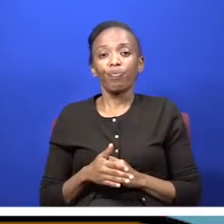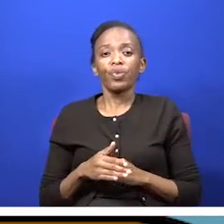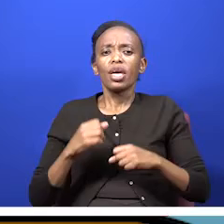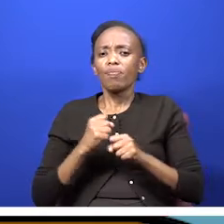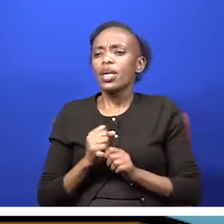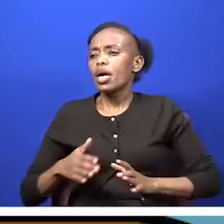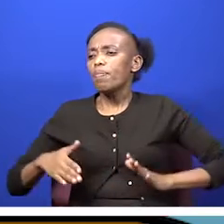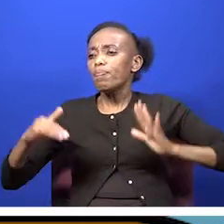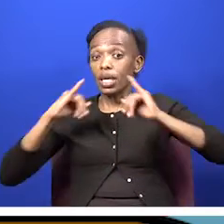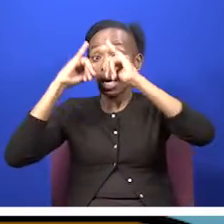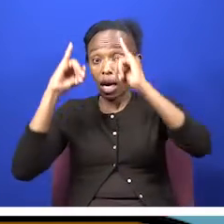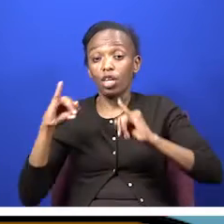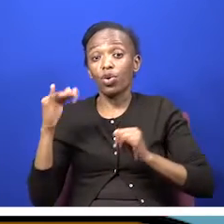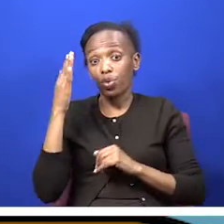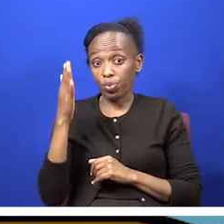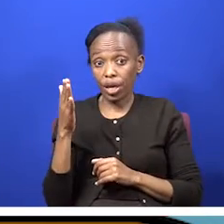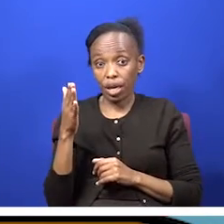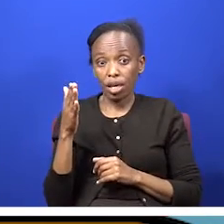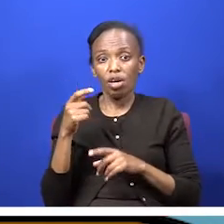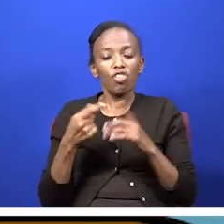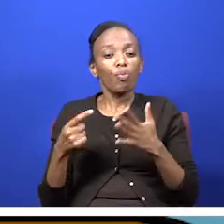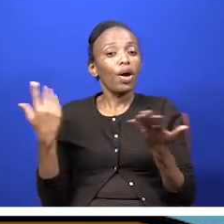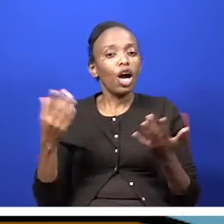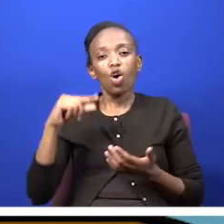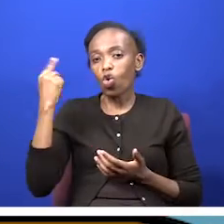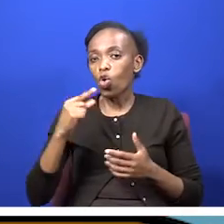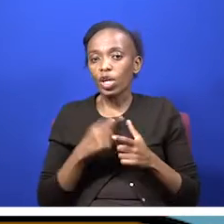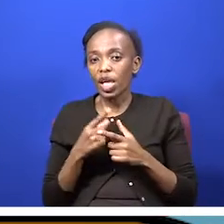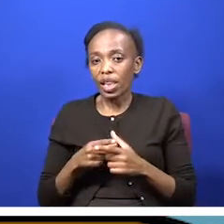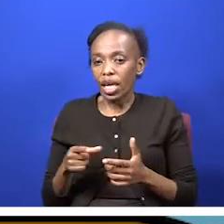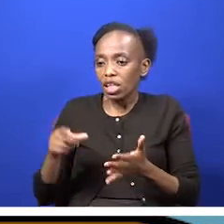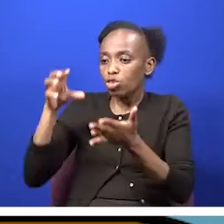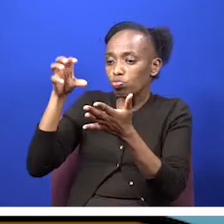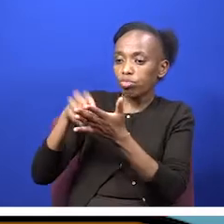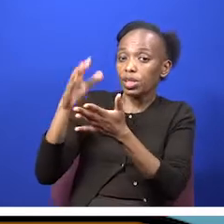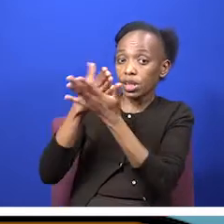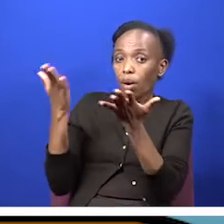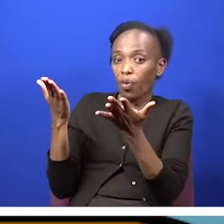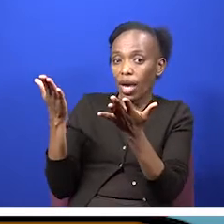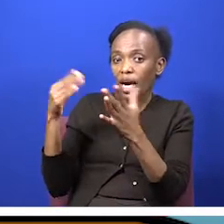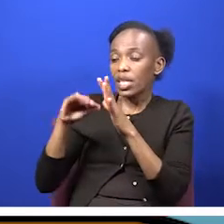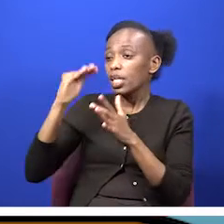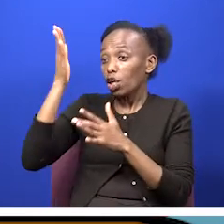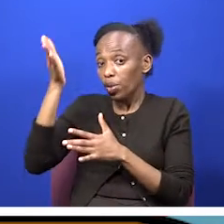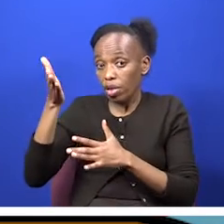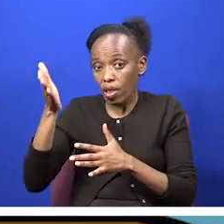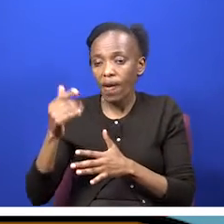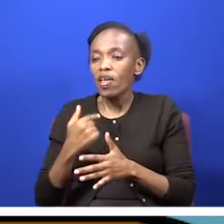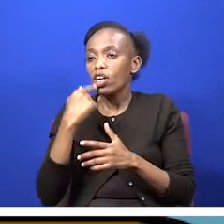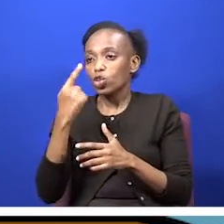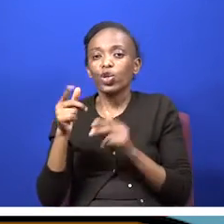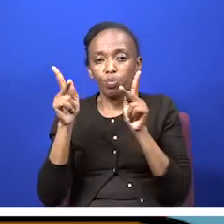idol. He made a big idol out of gold, and then he put it somewhere in his